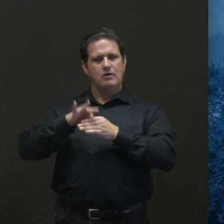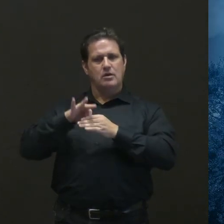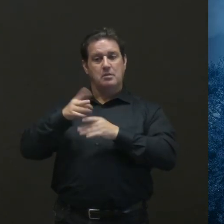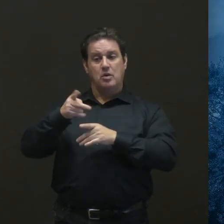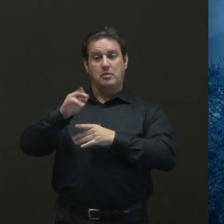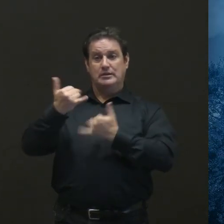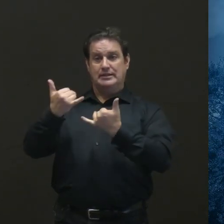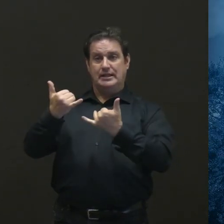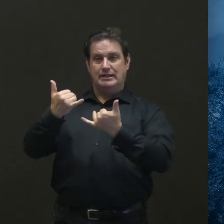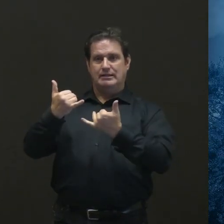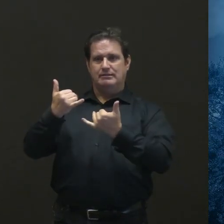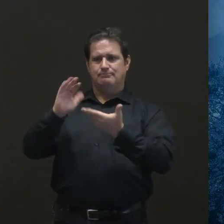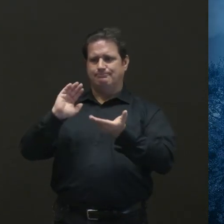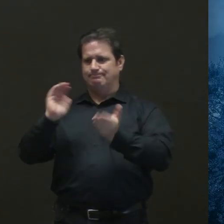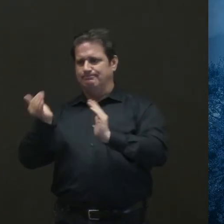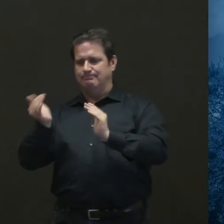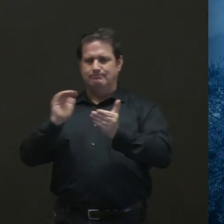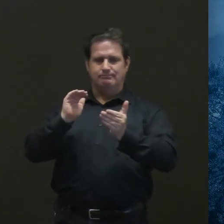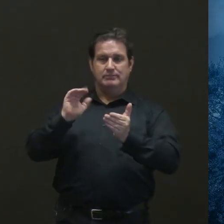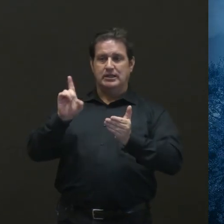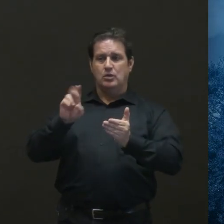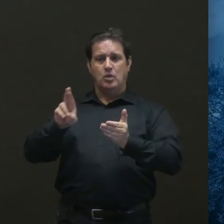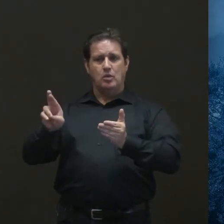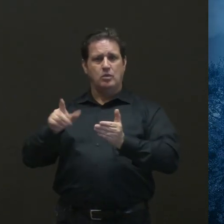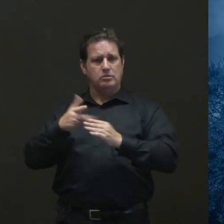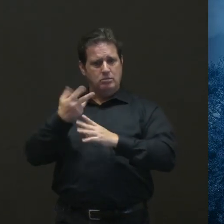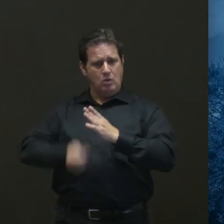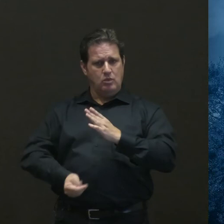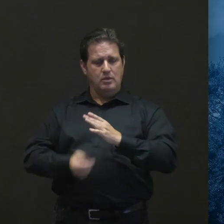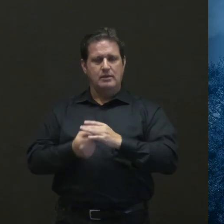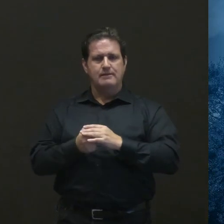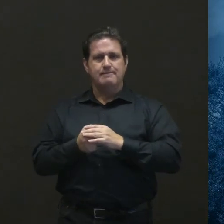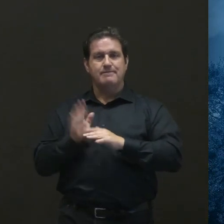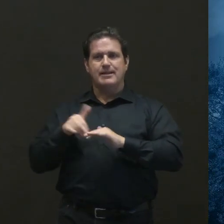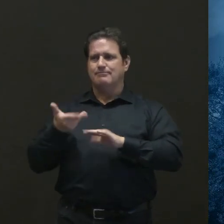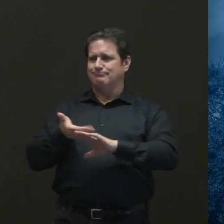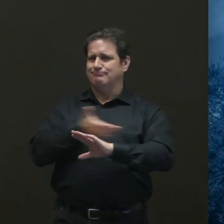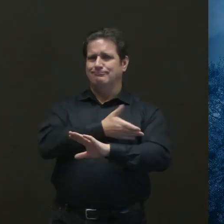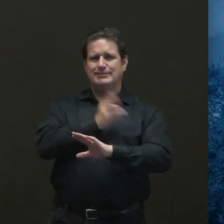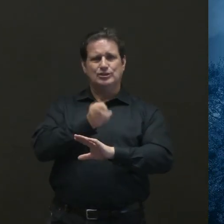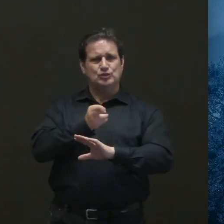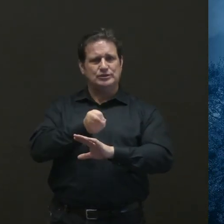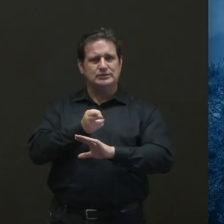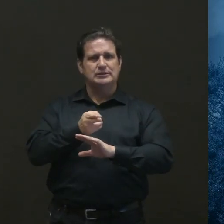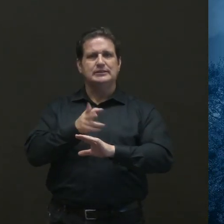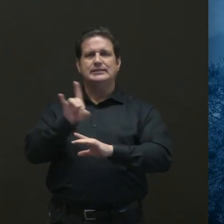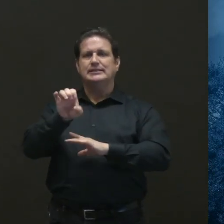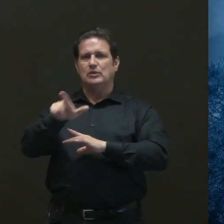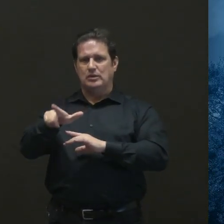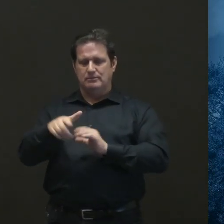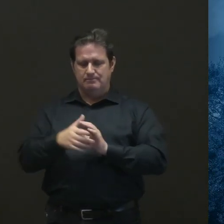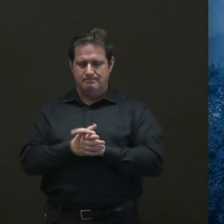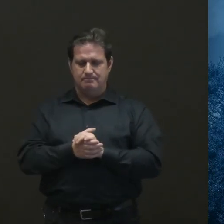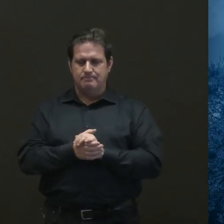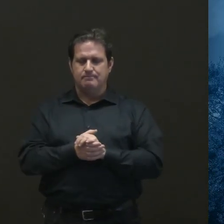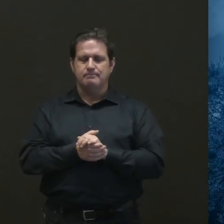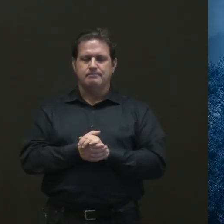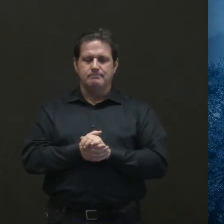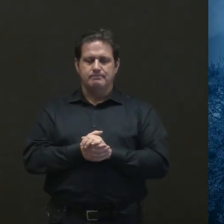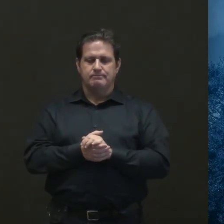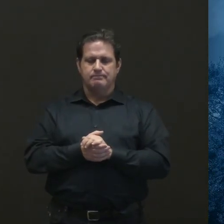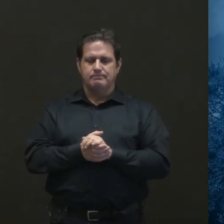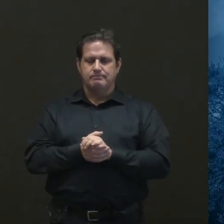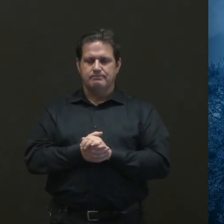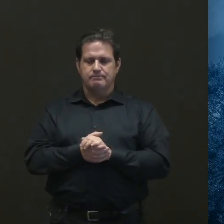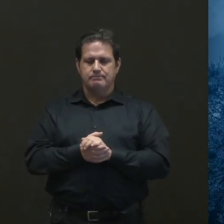primary today, both the Democrat and Republican primary, than have ever voted in a primary before in the state's history.